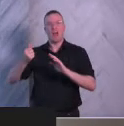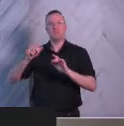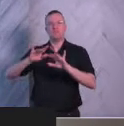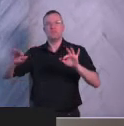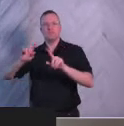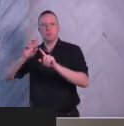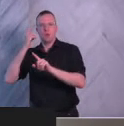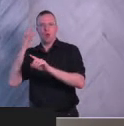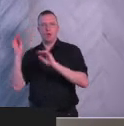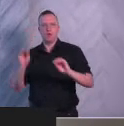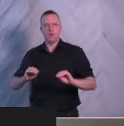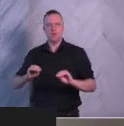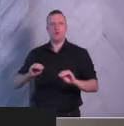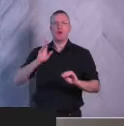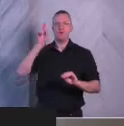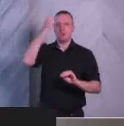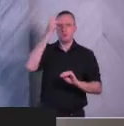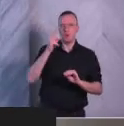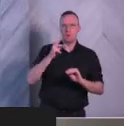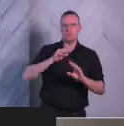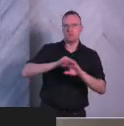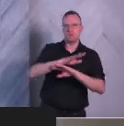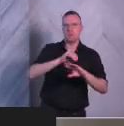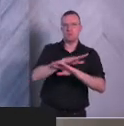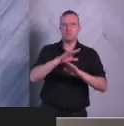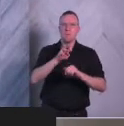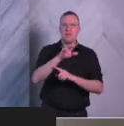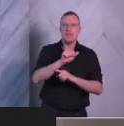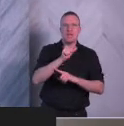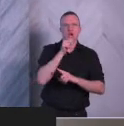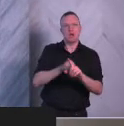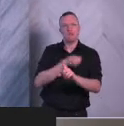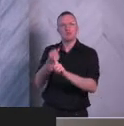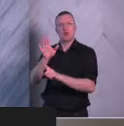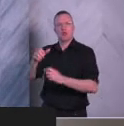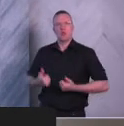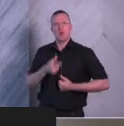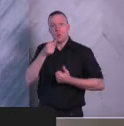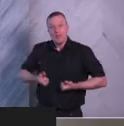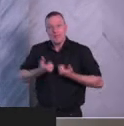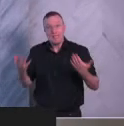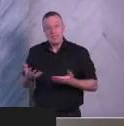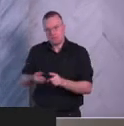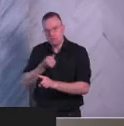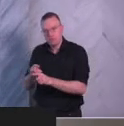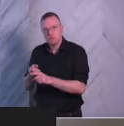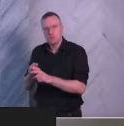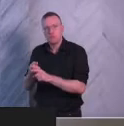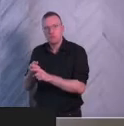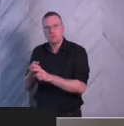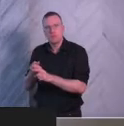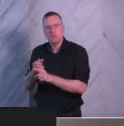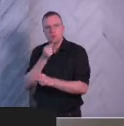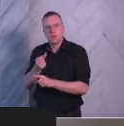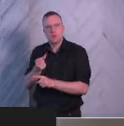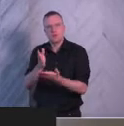in the media around those situations do not negatively impact the lives of those immigrants here in Canada?